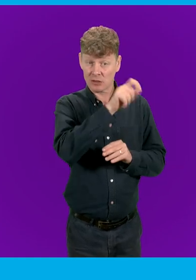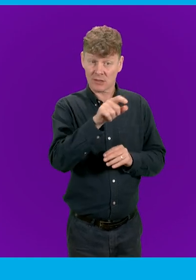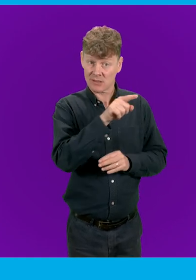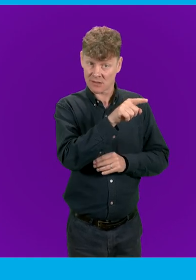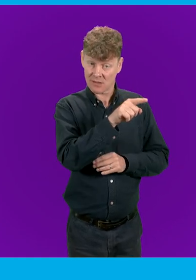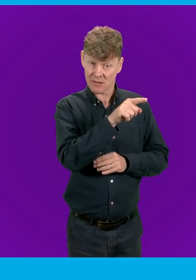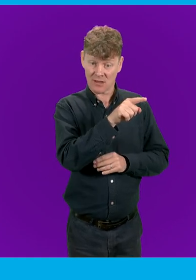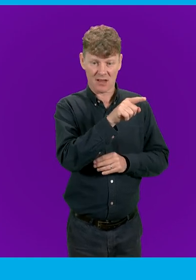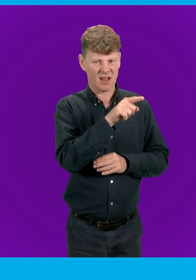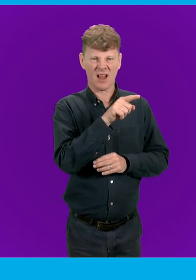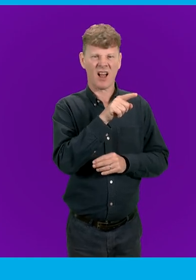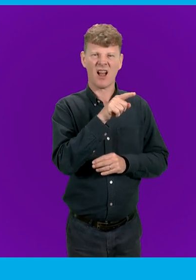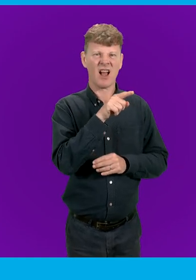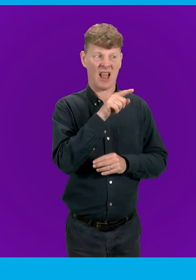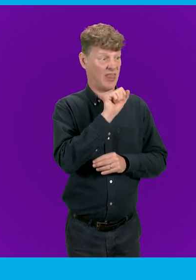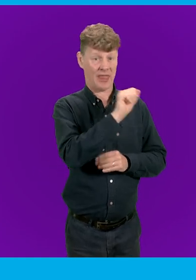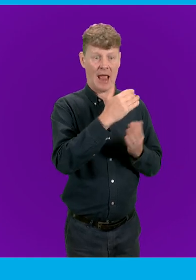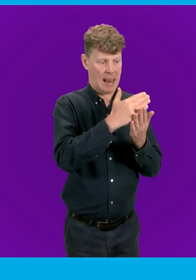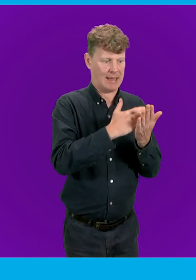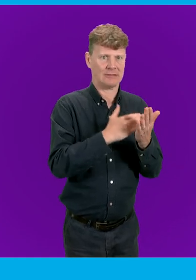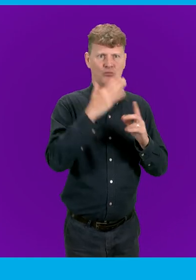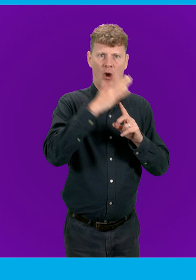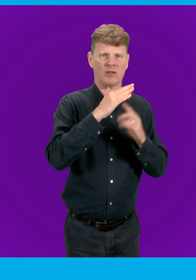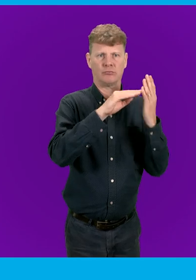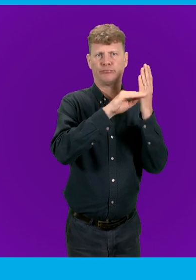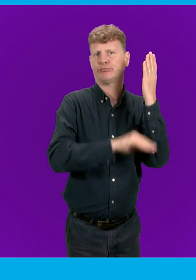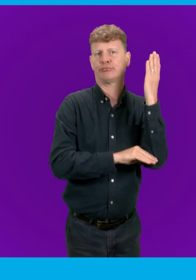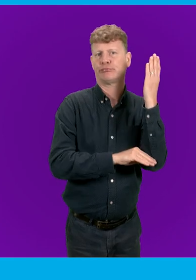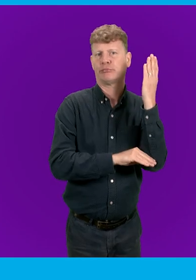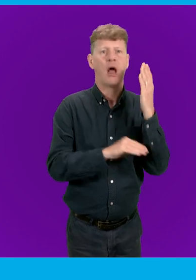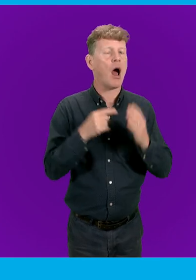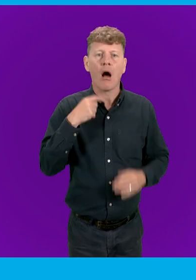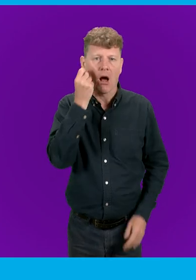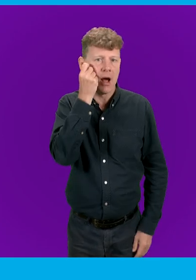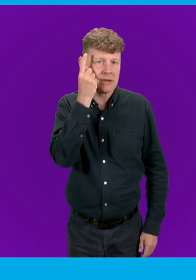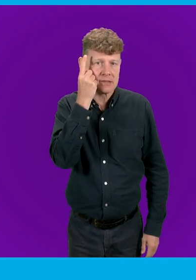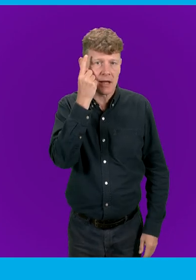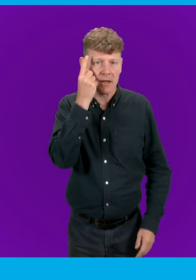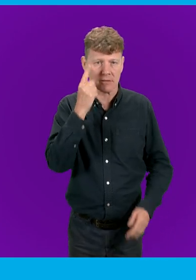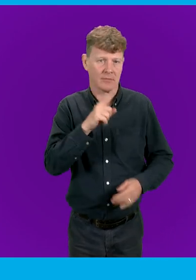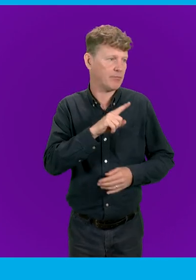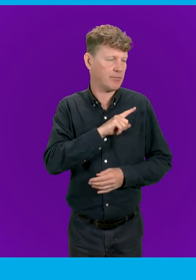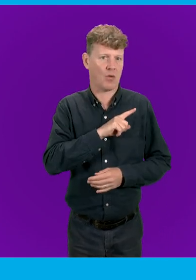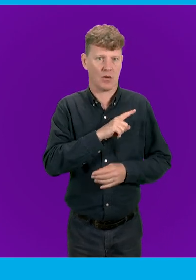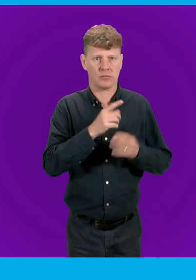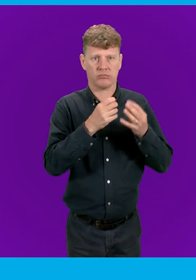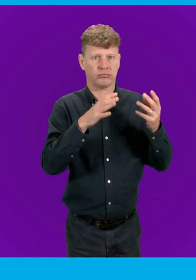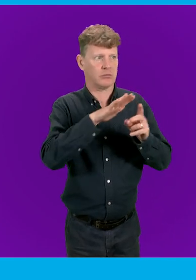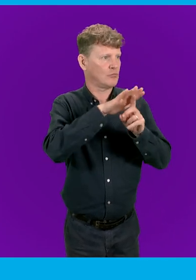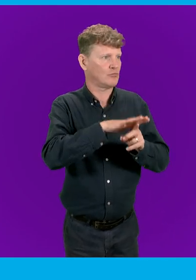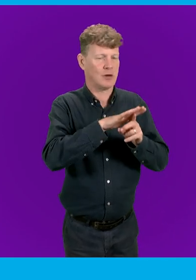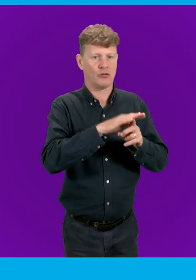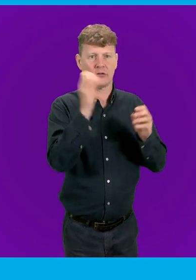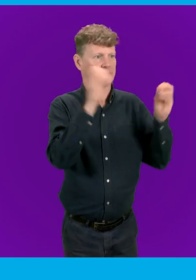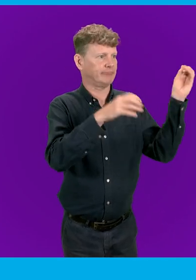was very low down on their list, which was understandable, especially with the things that have been going on over the